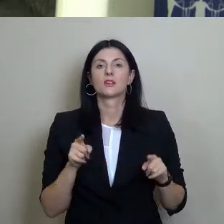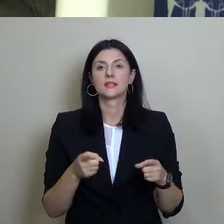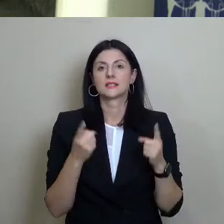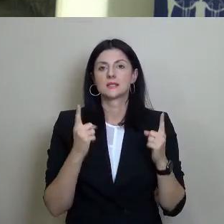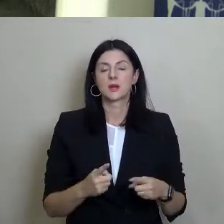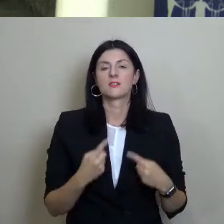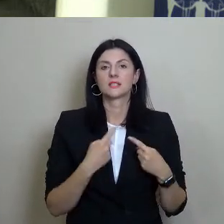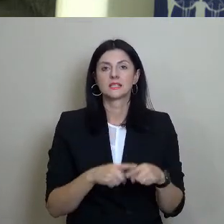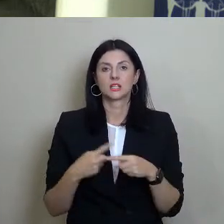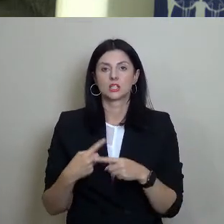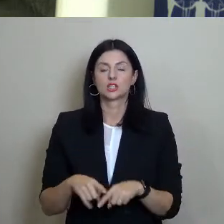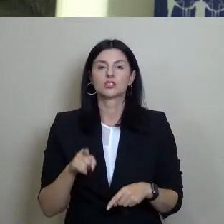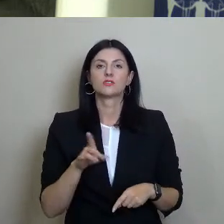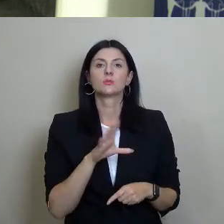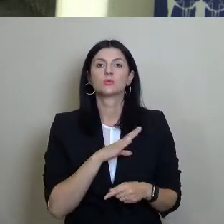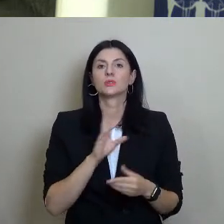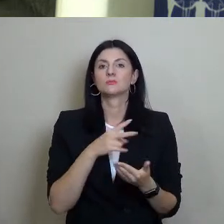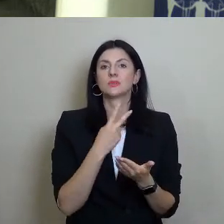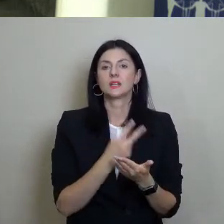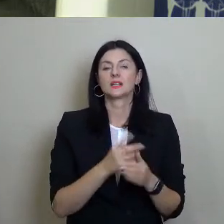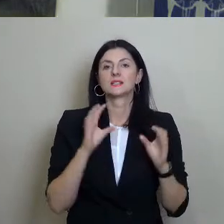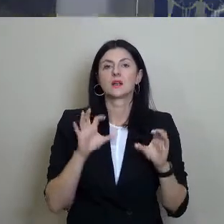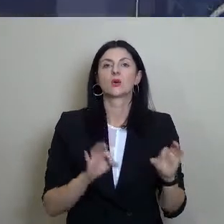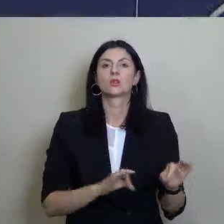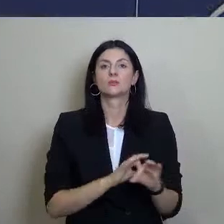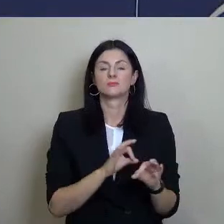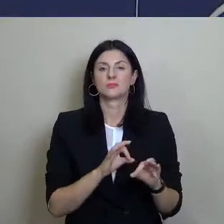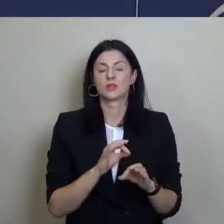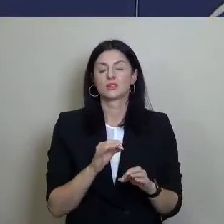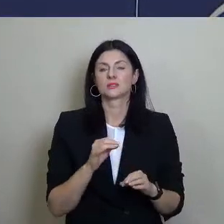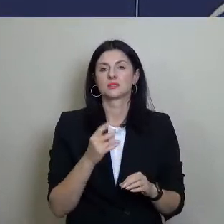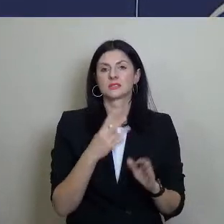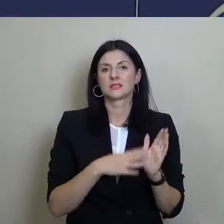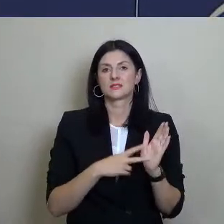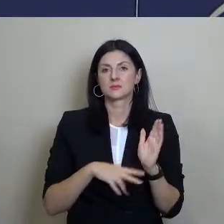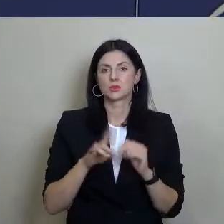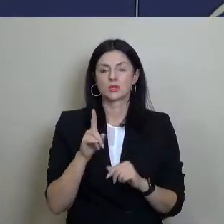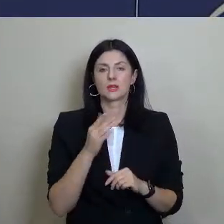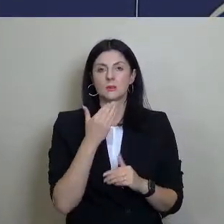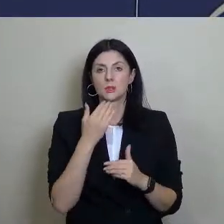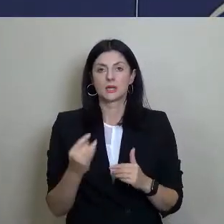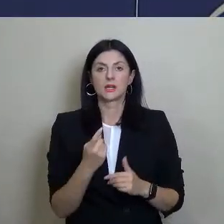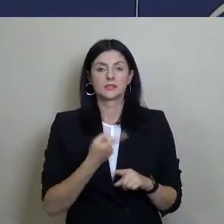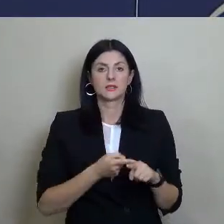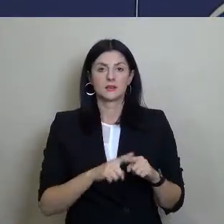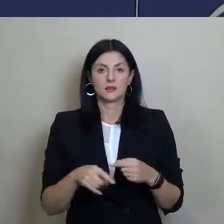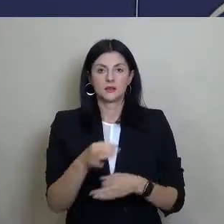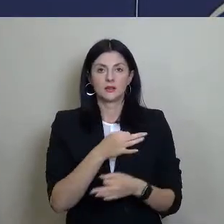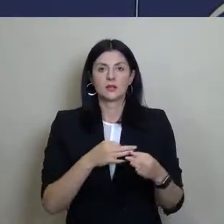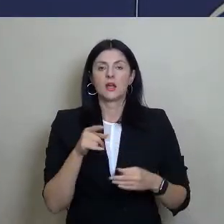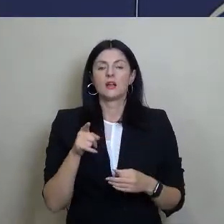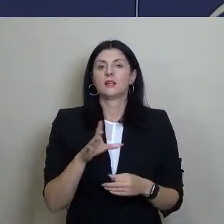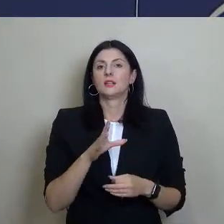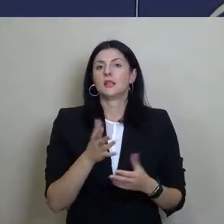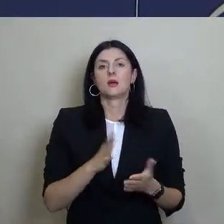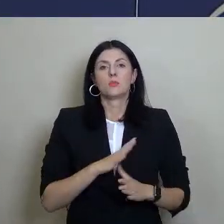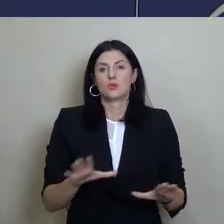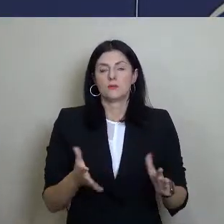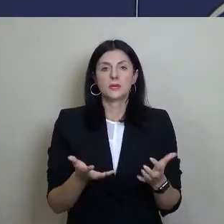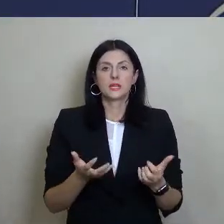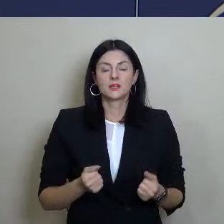be there are of technical nature, and they are covered by the draft law